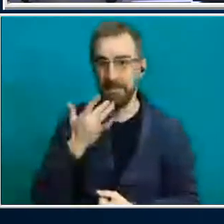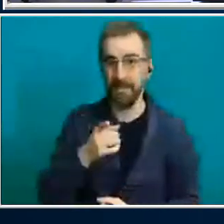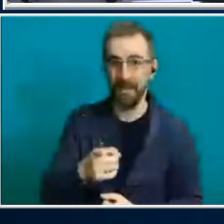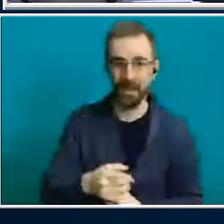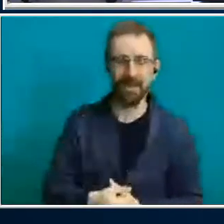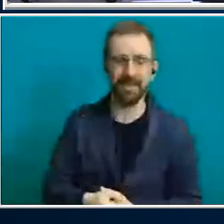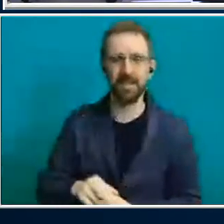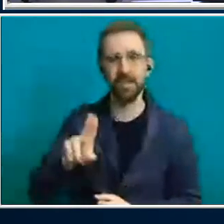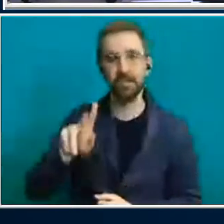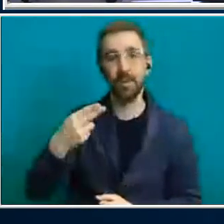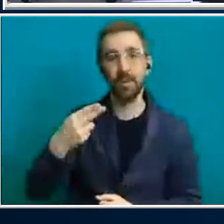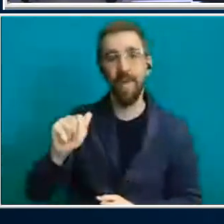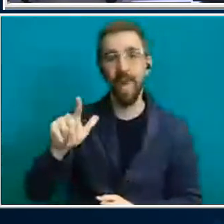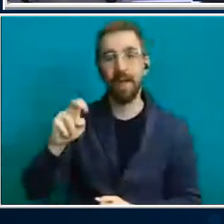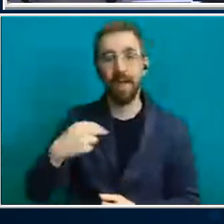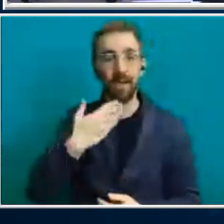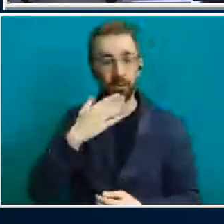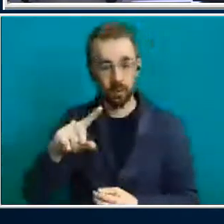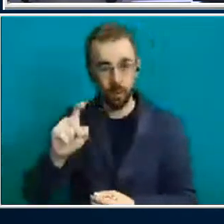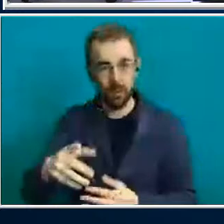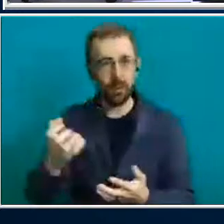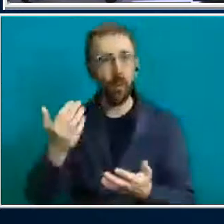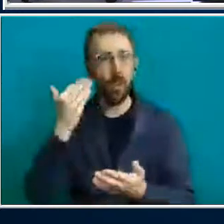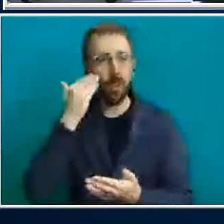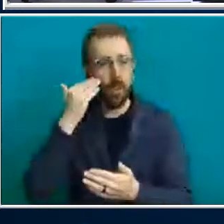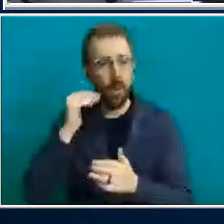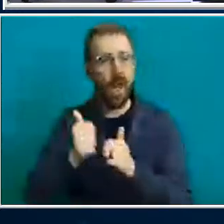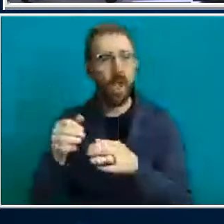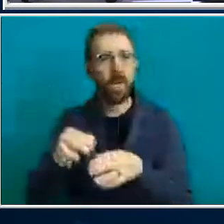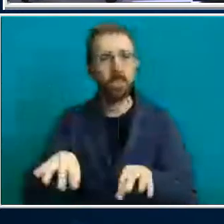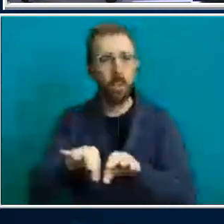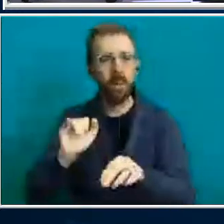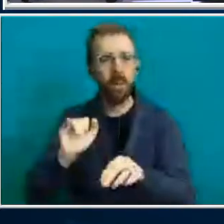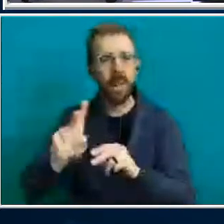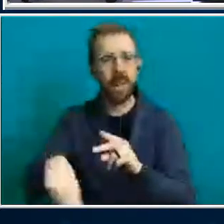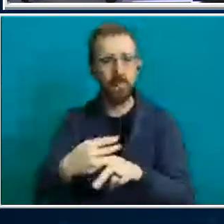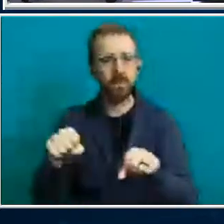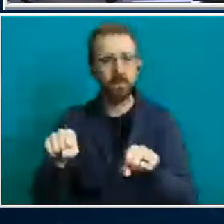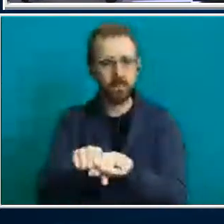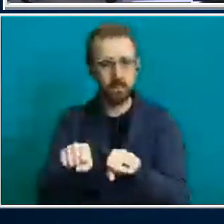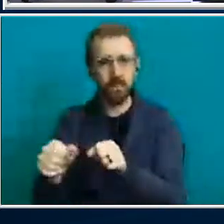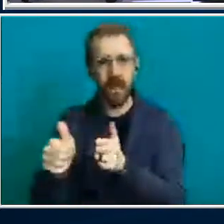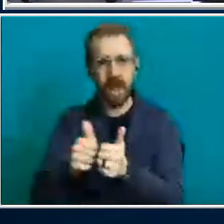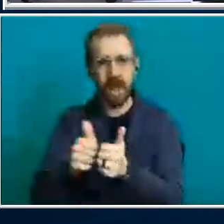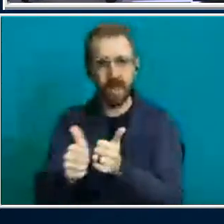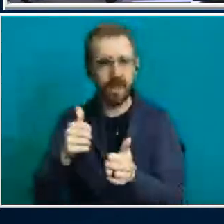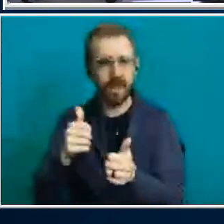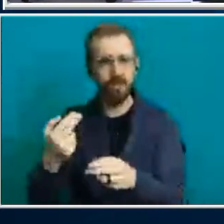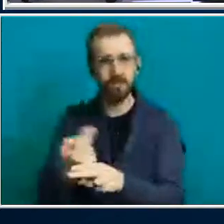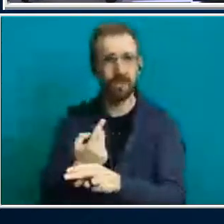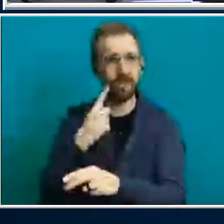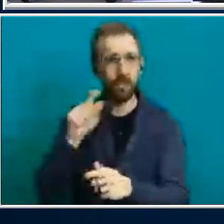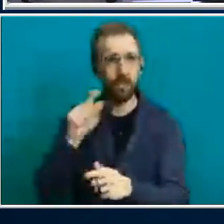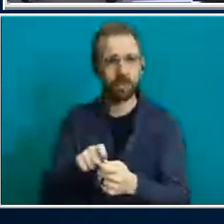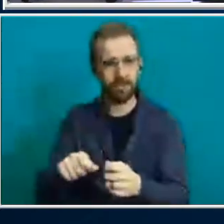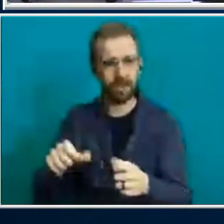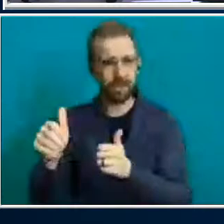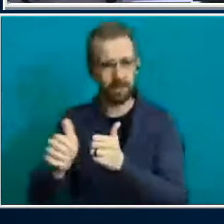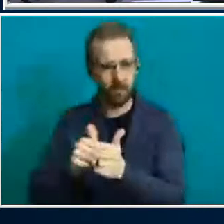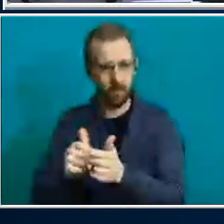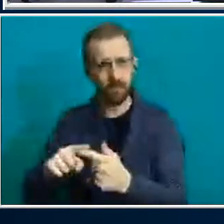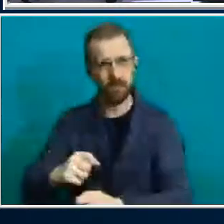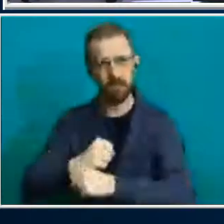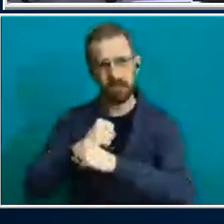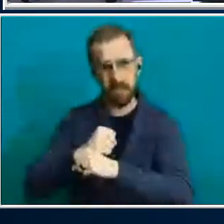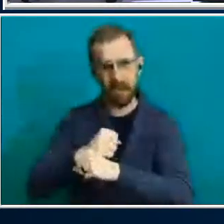great question. Ruth wants to know, how important is the type of shoe an athlete wears for specific sports in order to protect the ankle or the